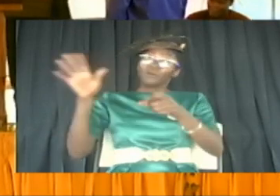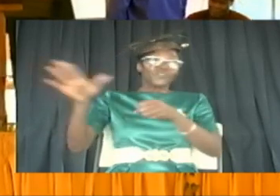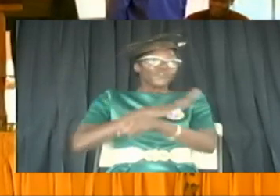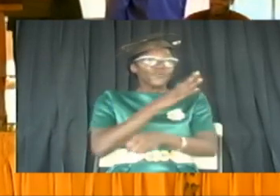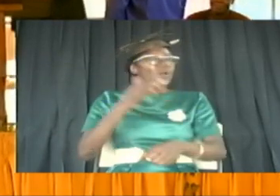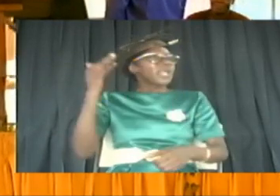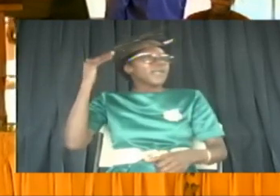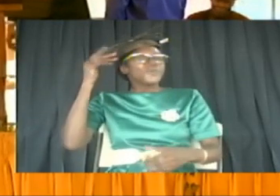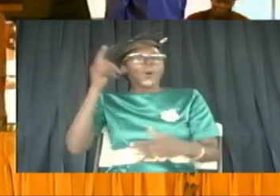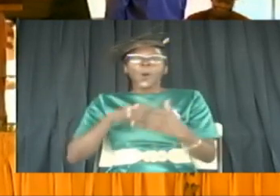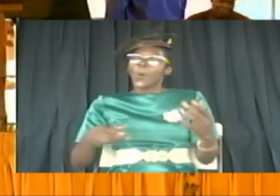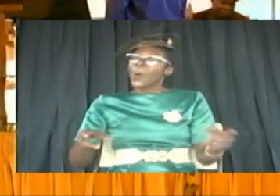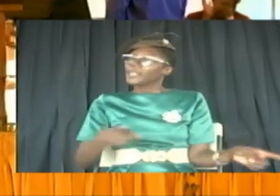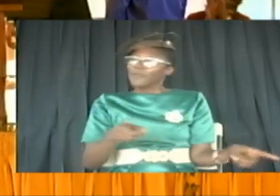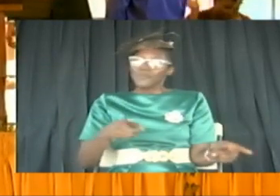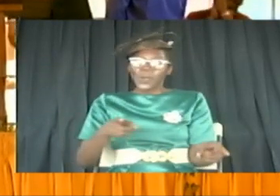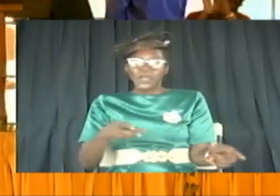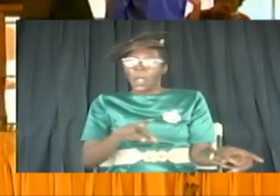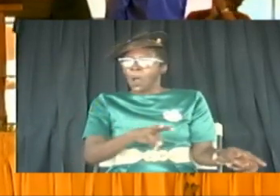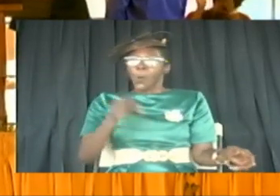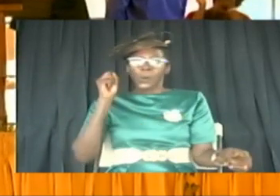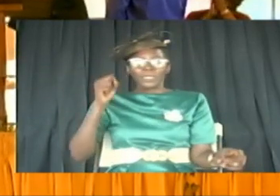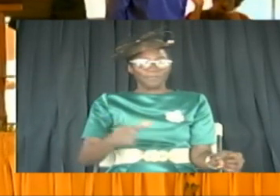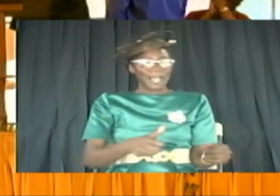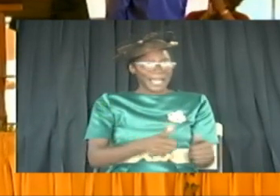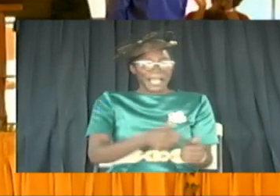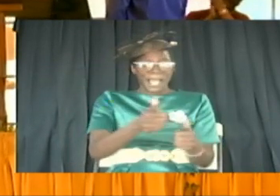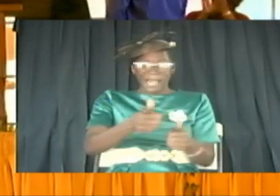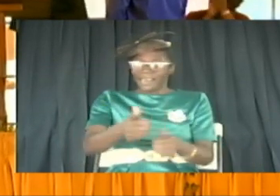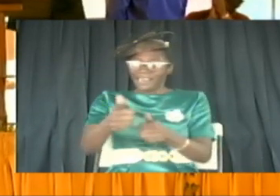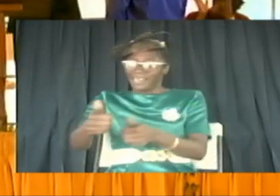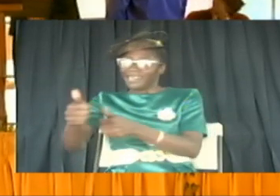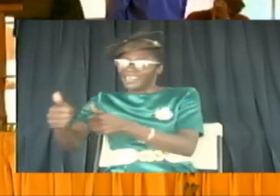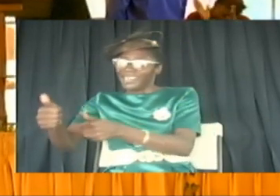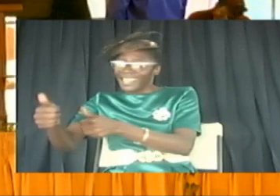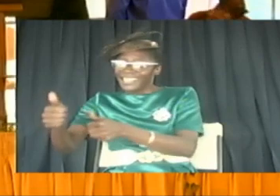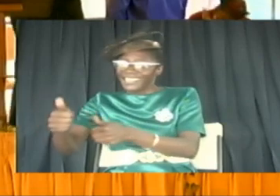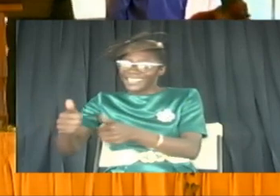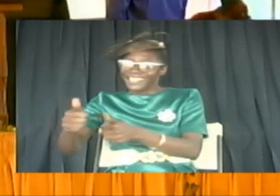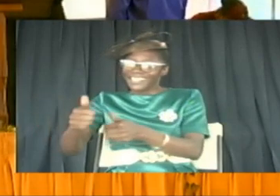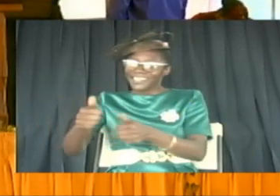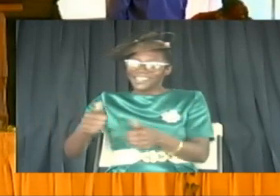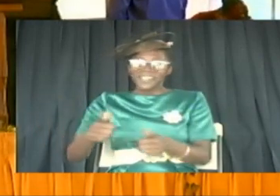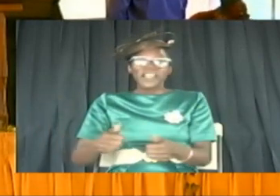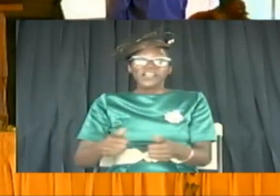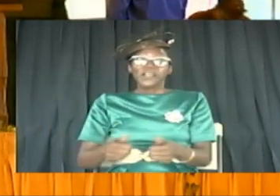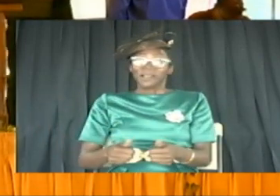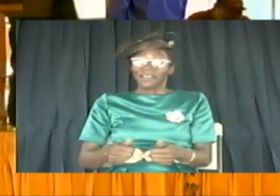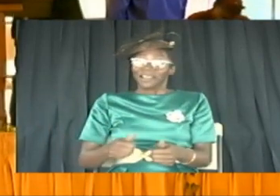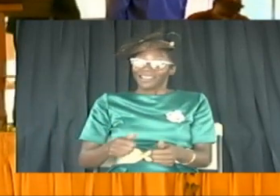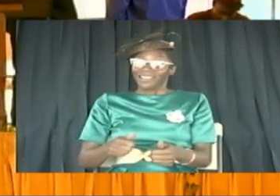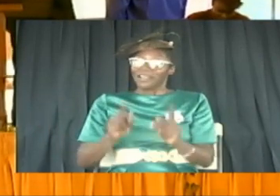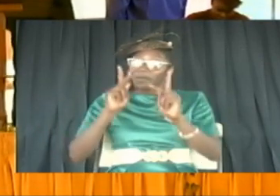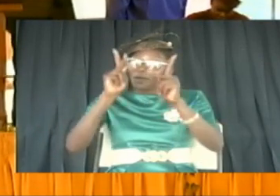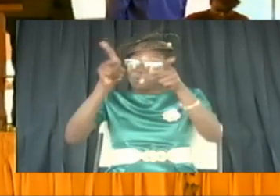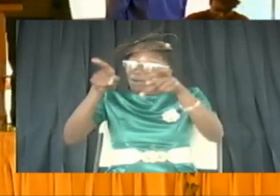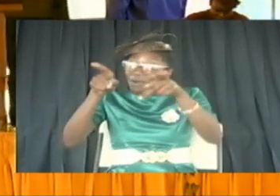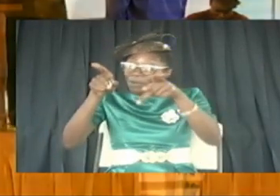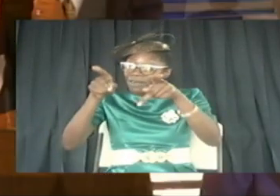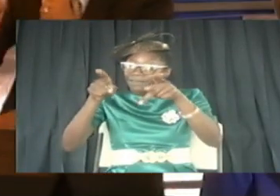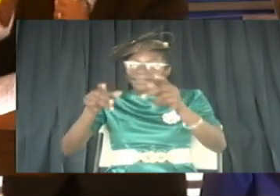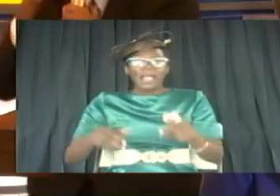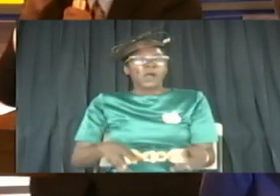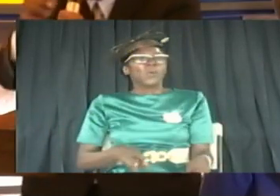He was being led by Almighty God. I don't care who you are. Nobody can take away the favor of God from